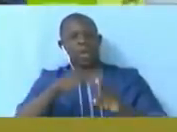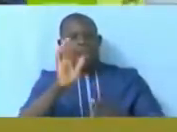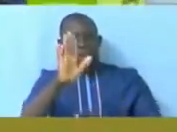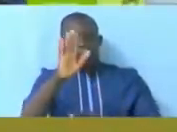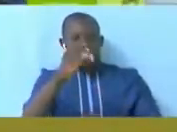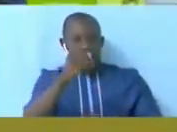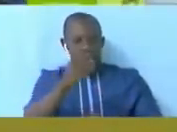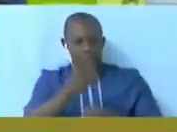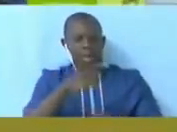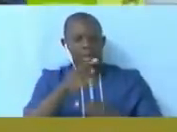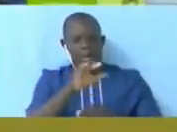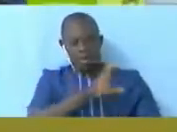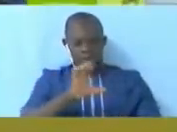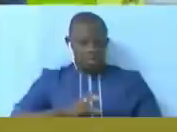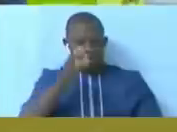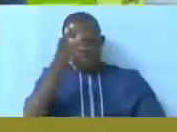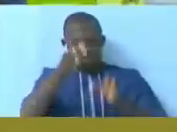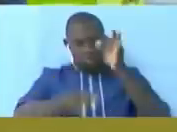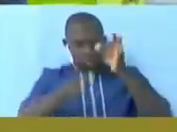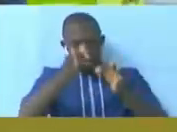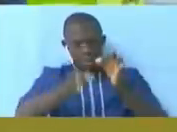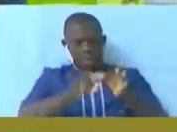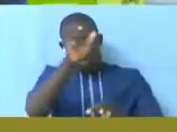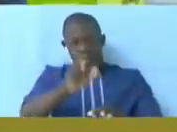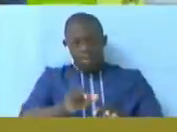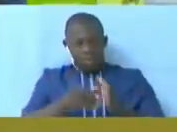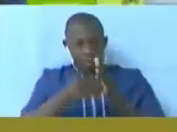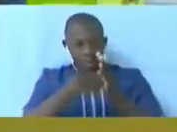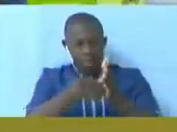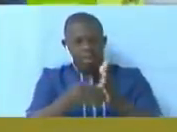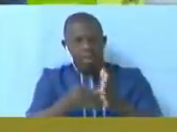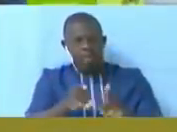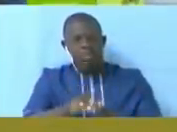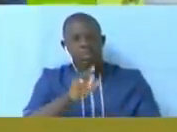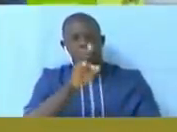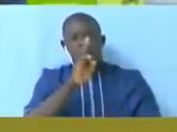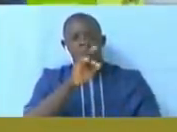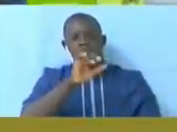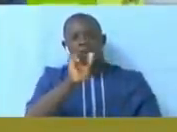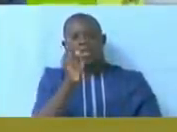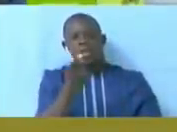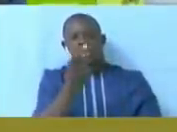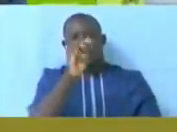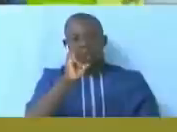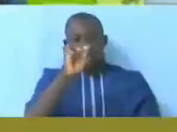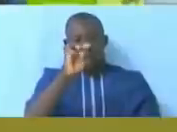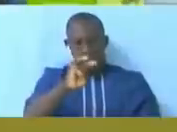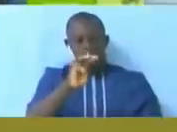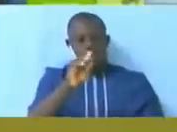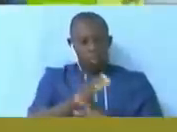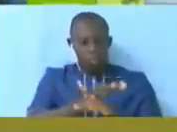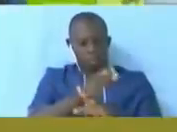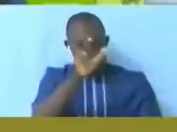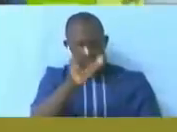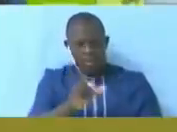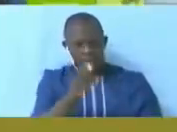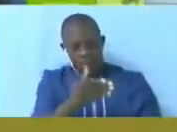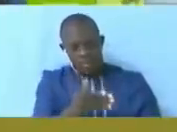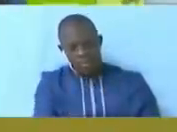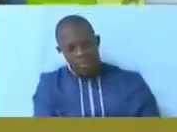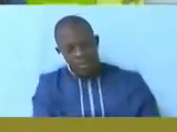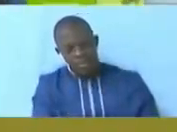Ajim. Ngamira utembo ekafomeye Chief Akomaye Ajim wole meti moti.